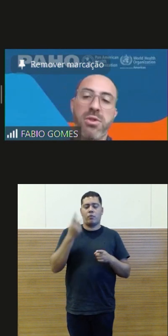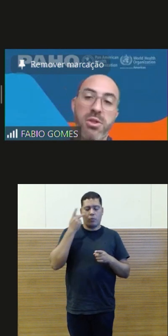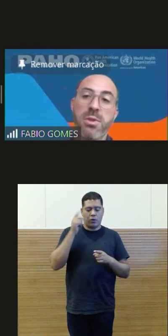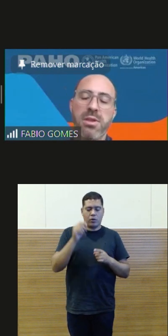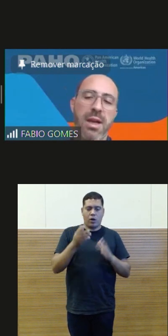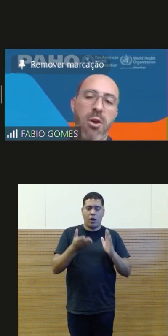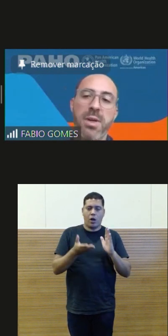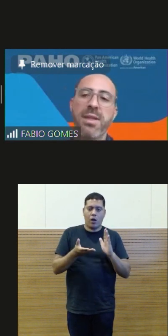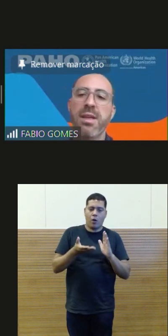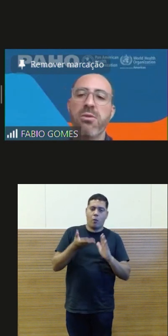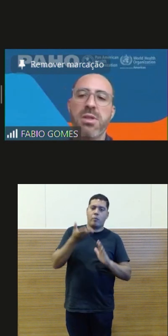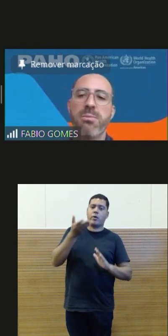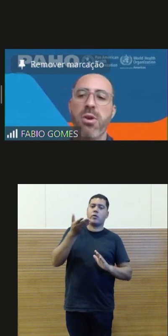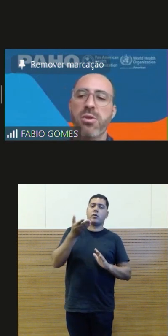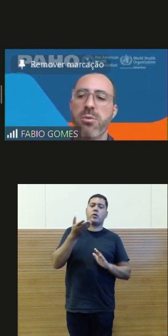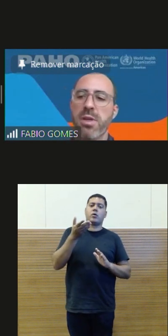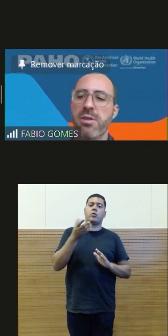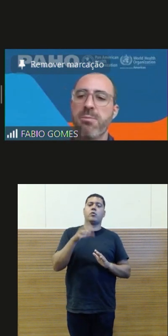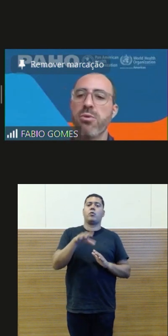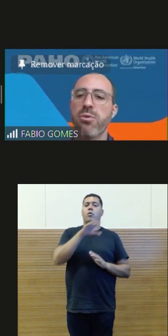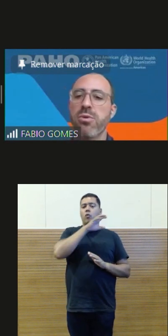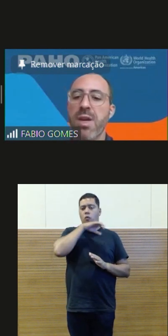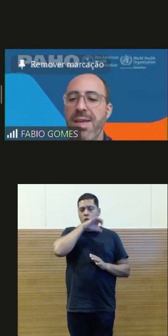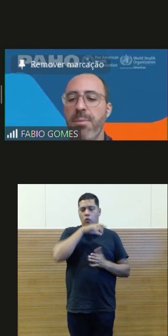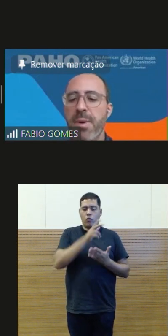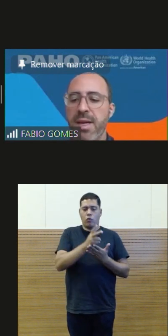insert that will